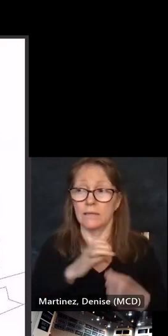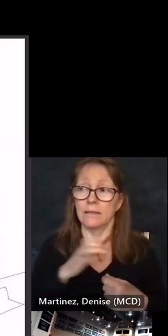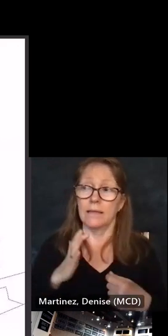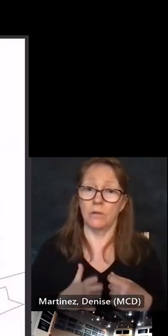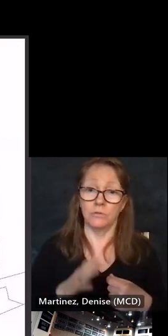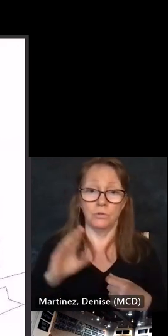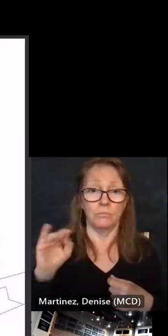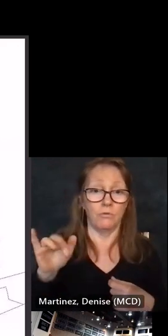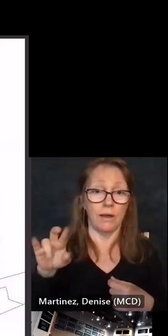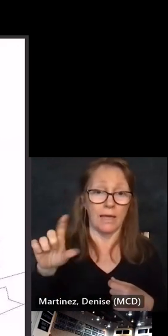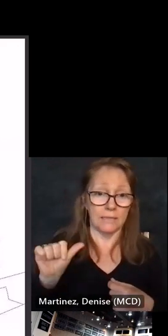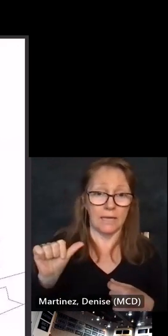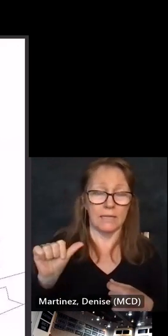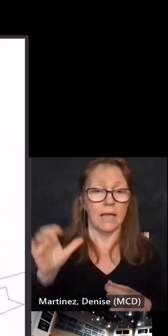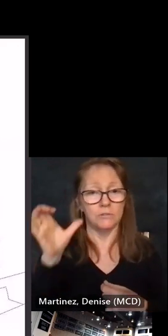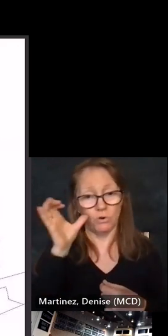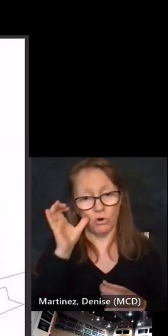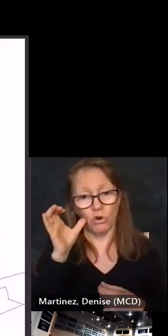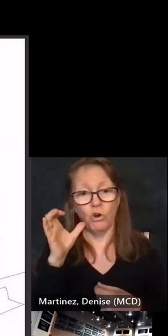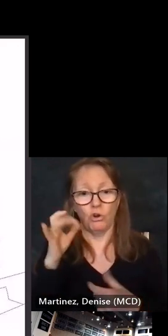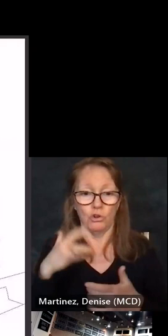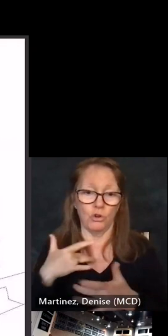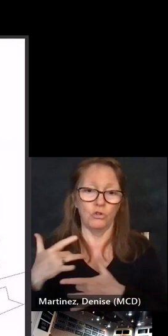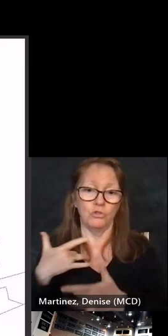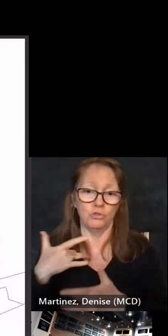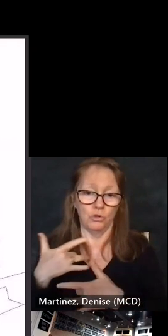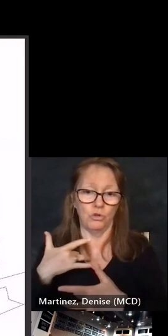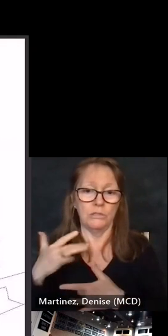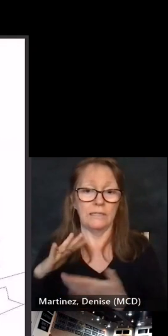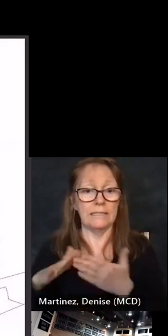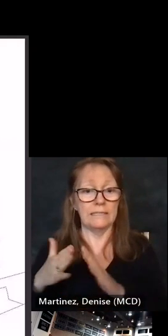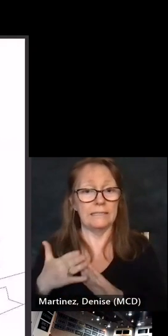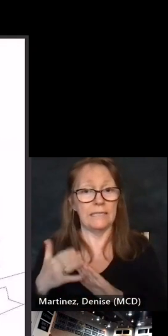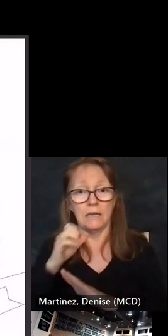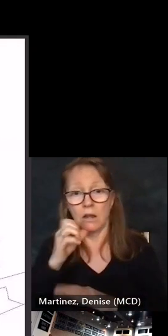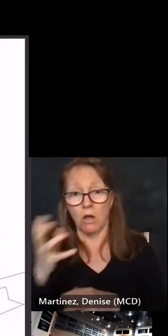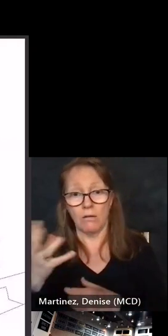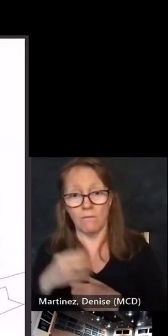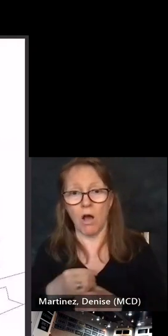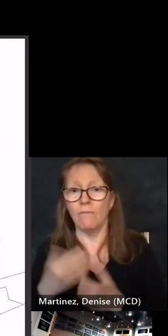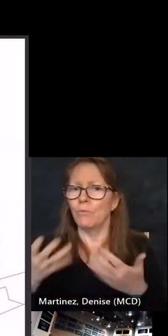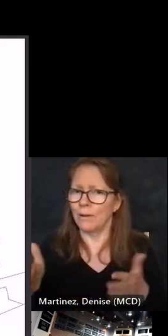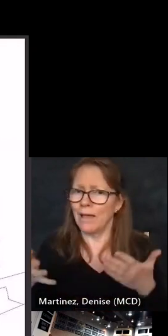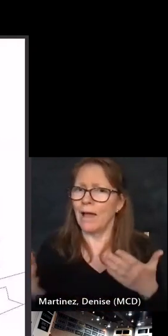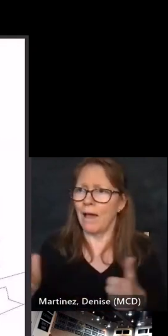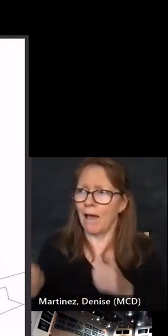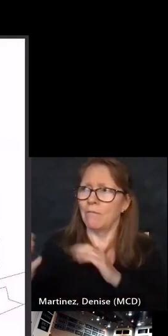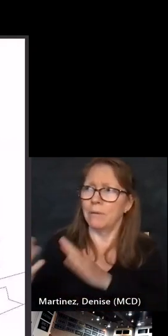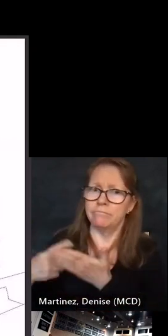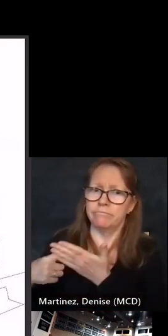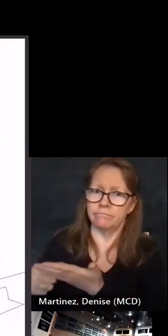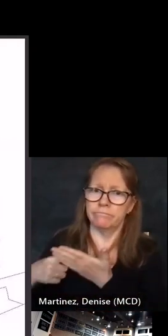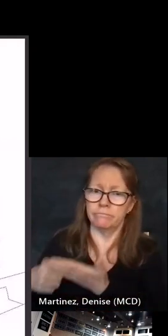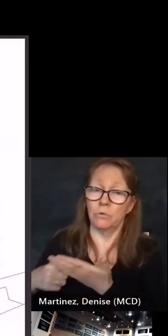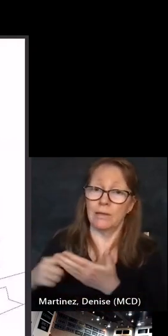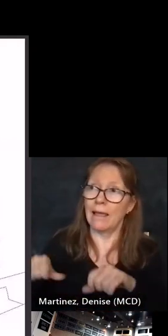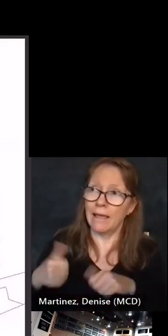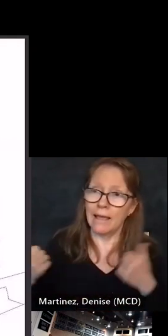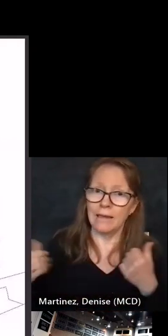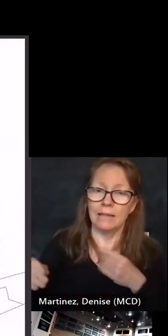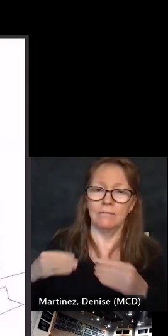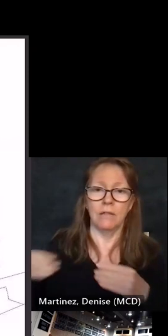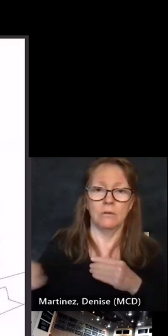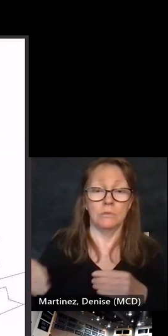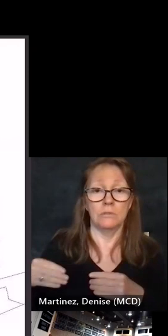heard the concerns around getting the city more involved. And we have been talking with the city about any flexibility at all with the missing